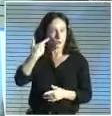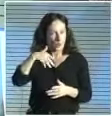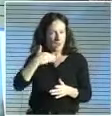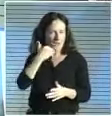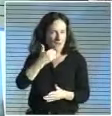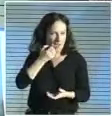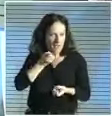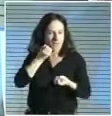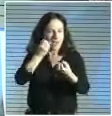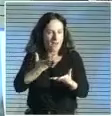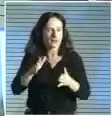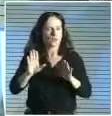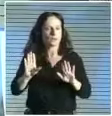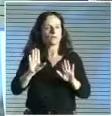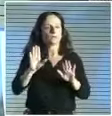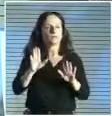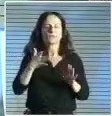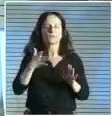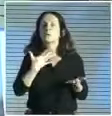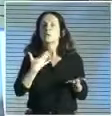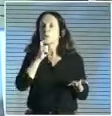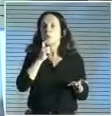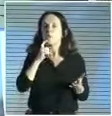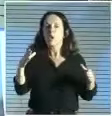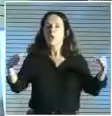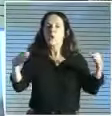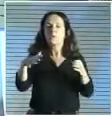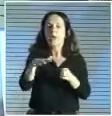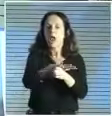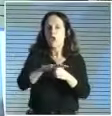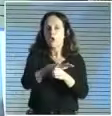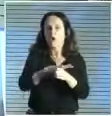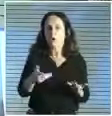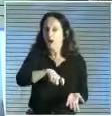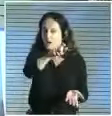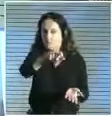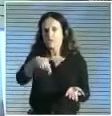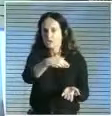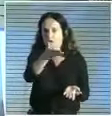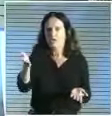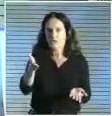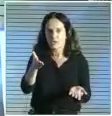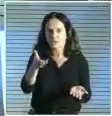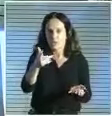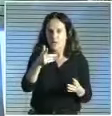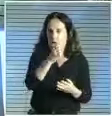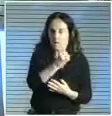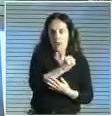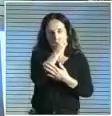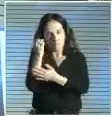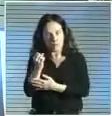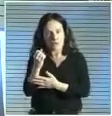local communities do to help support you and your endeavors and your business in order to better